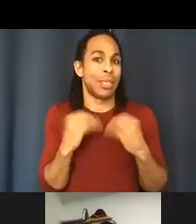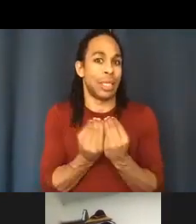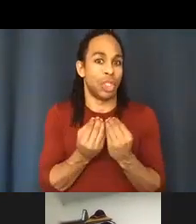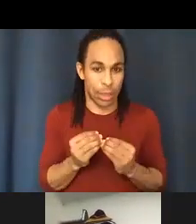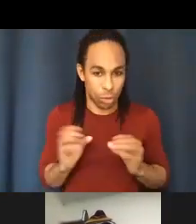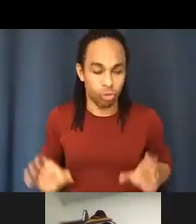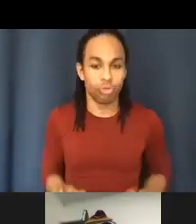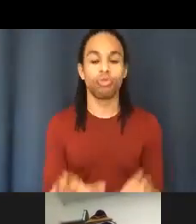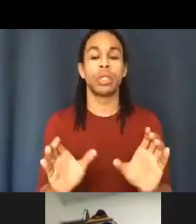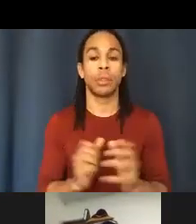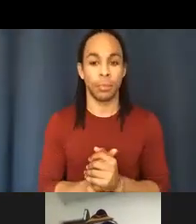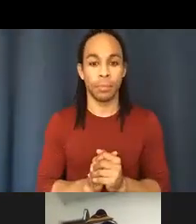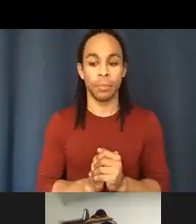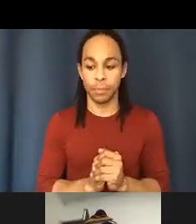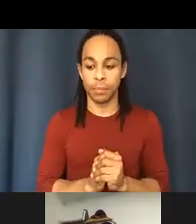been presented.